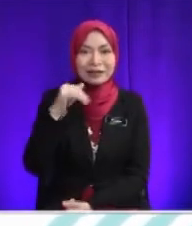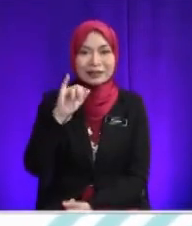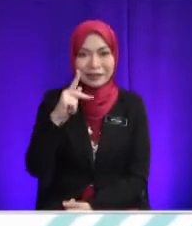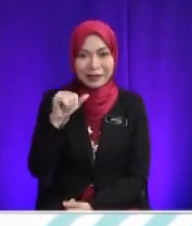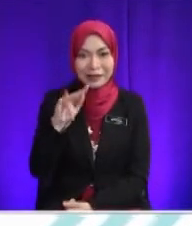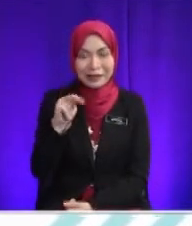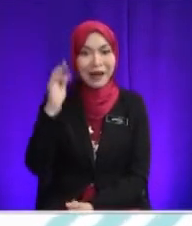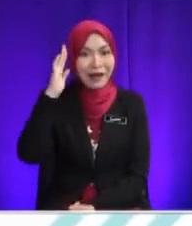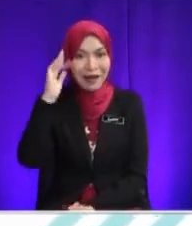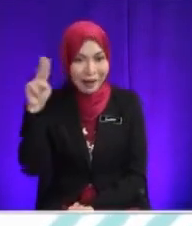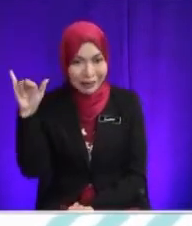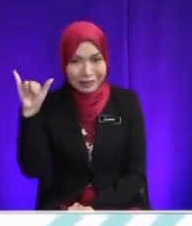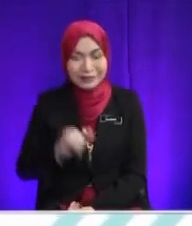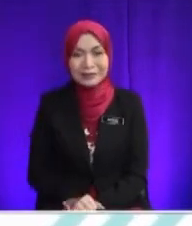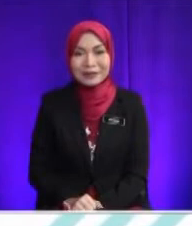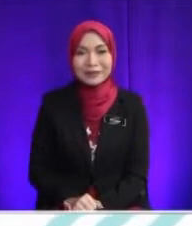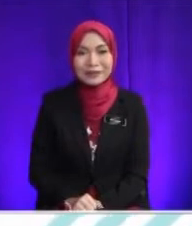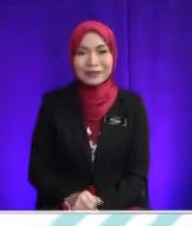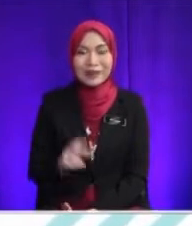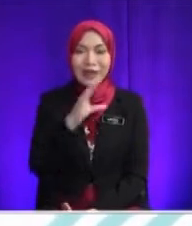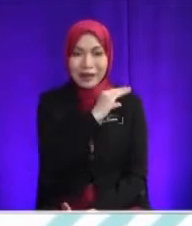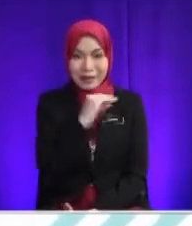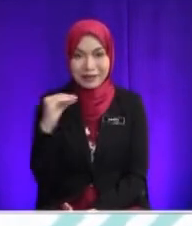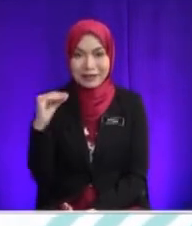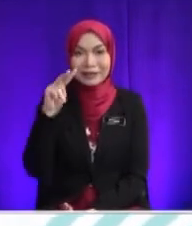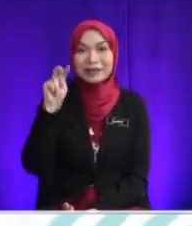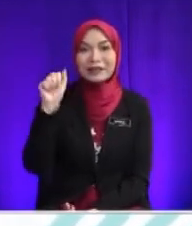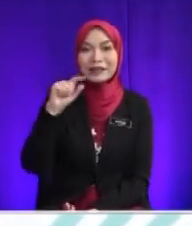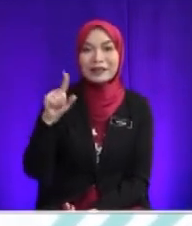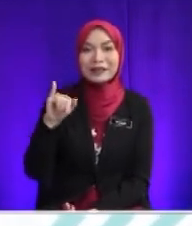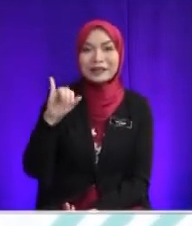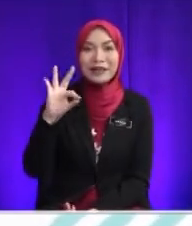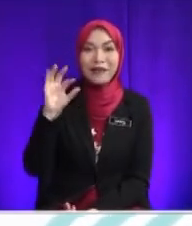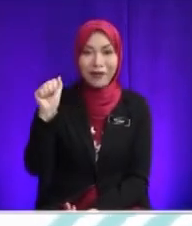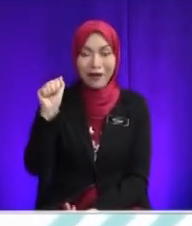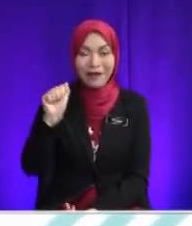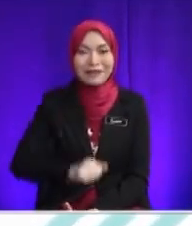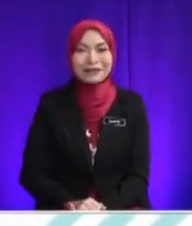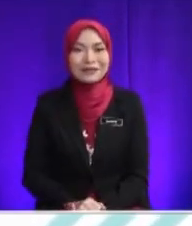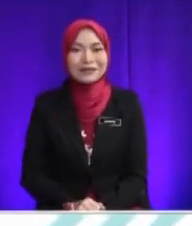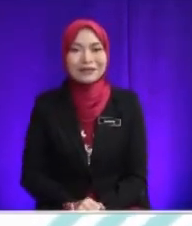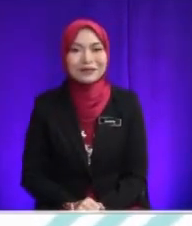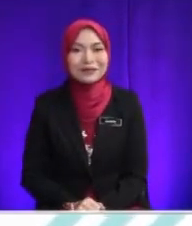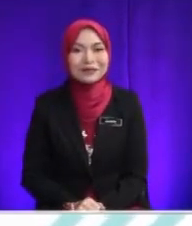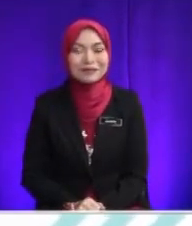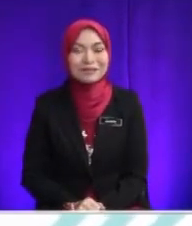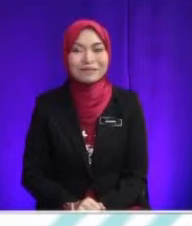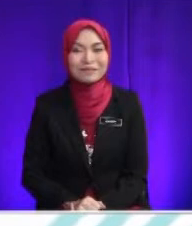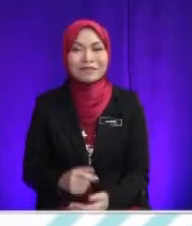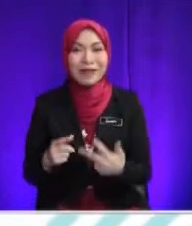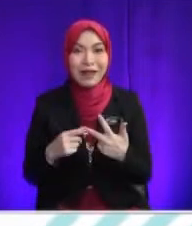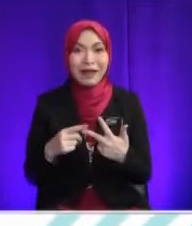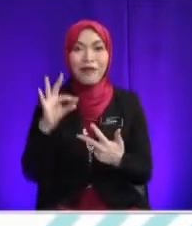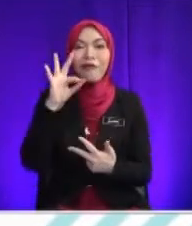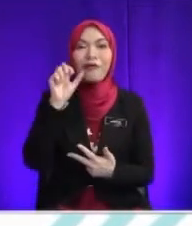to meet you. Okay, then we have Nazifa there. Hello, Nazifa. Hi, Nazifa. Next, we have